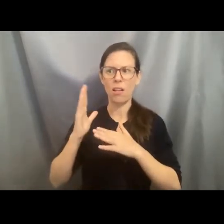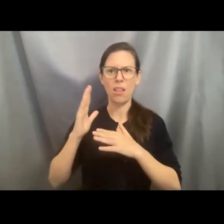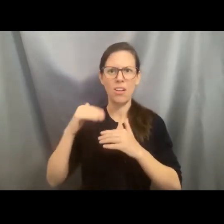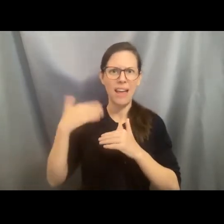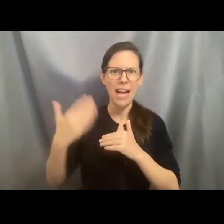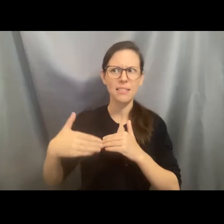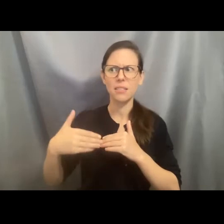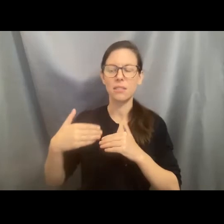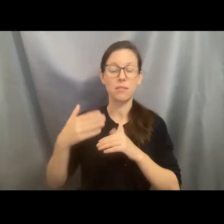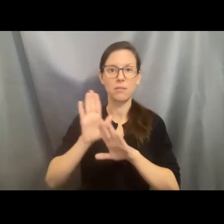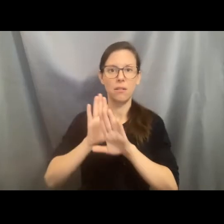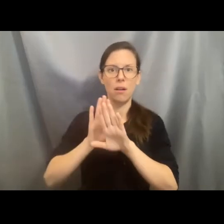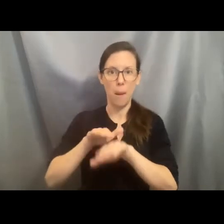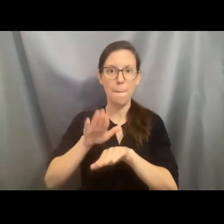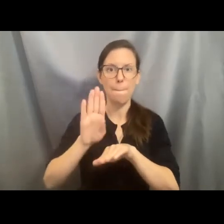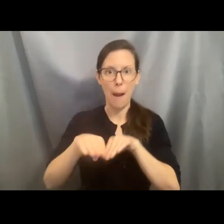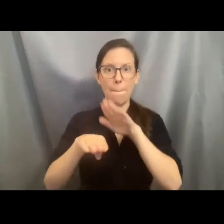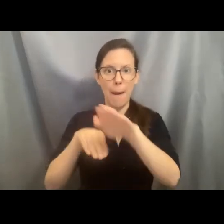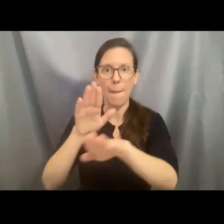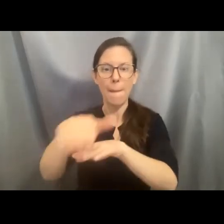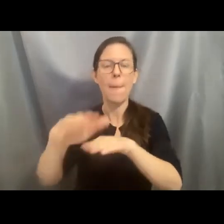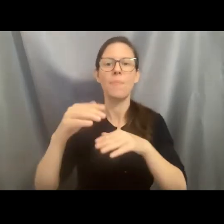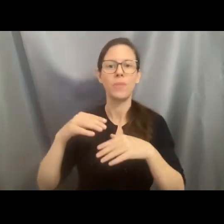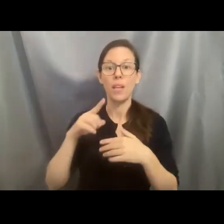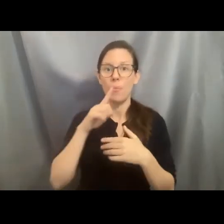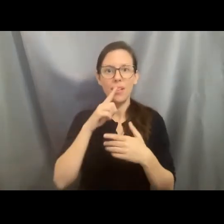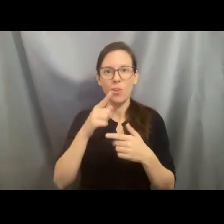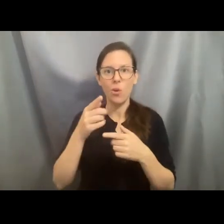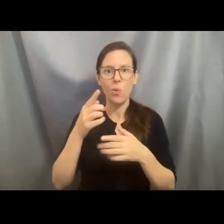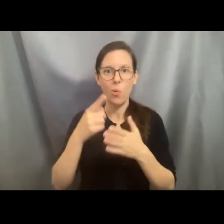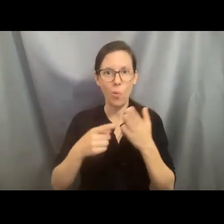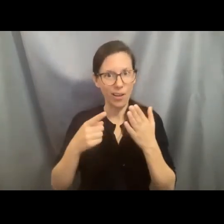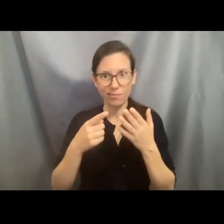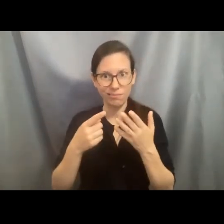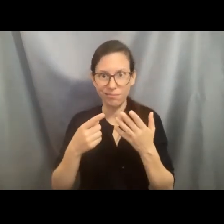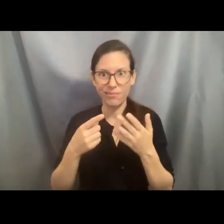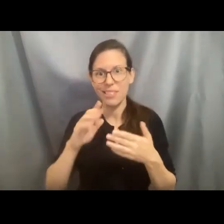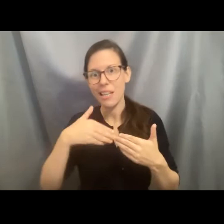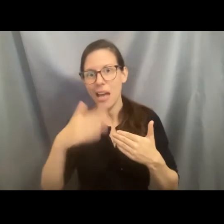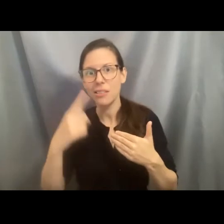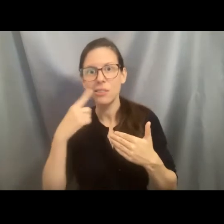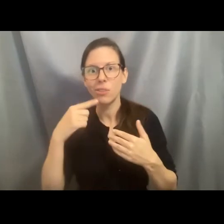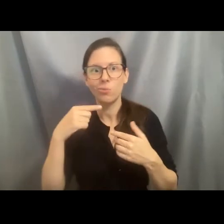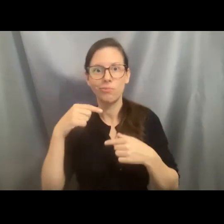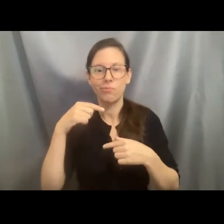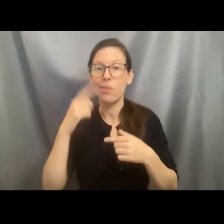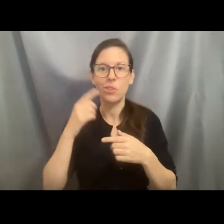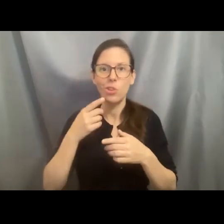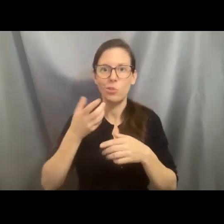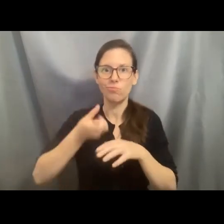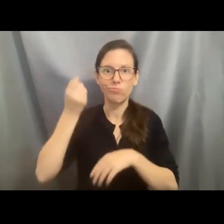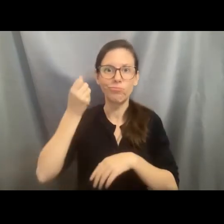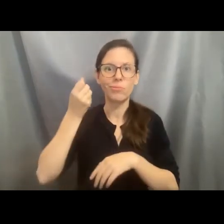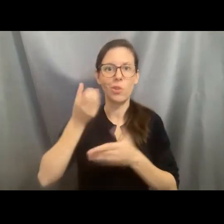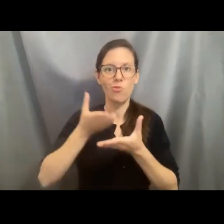court case to overturn rights that we've already won? That's point number one. Point number two is